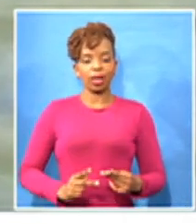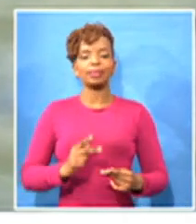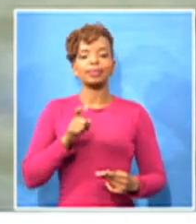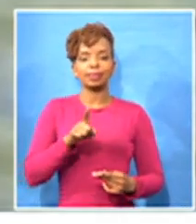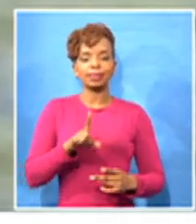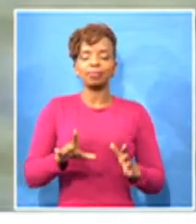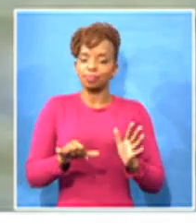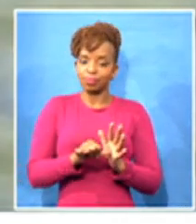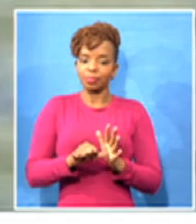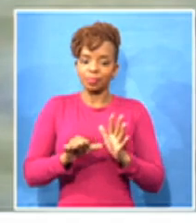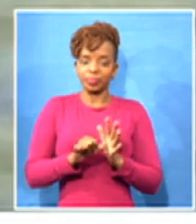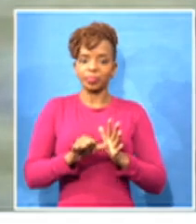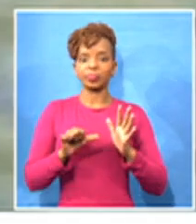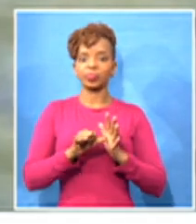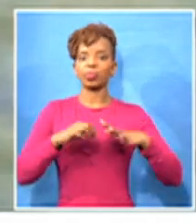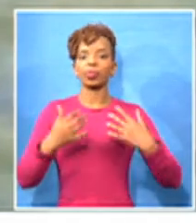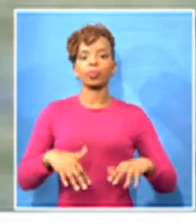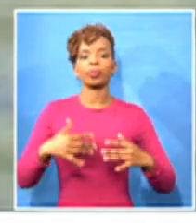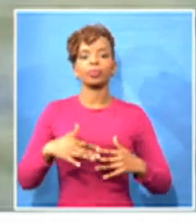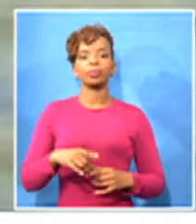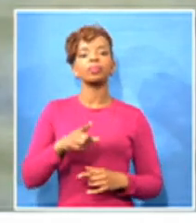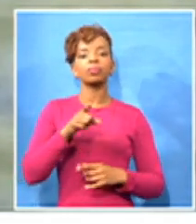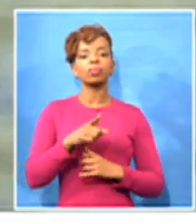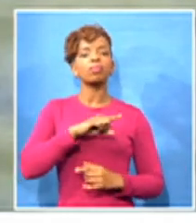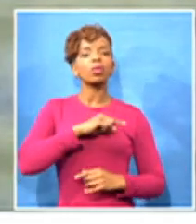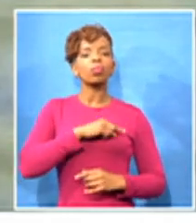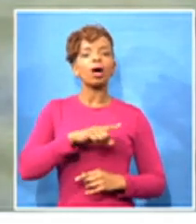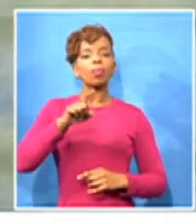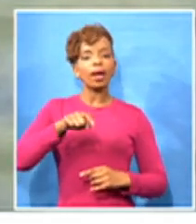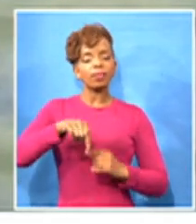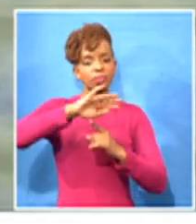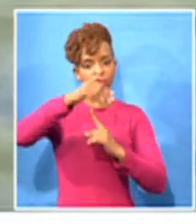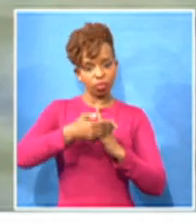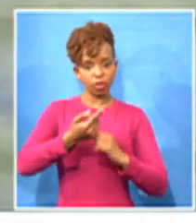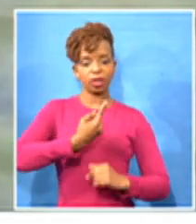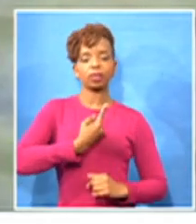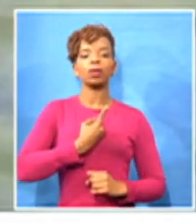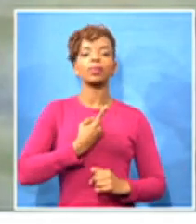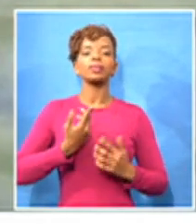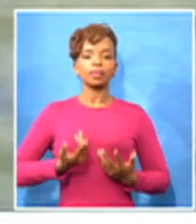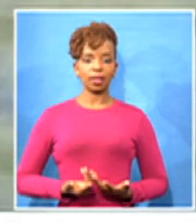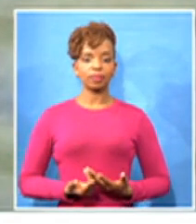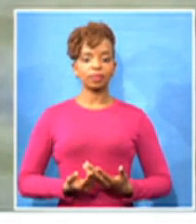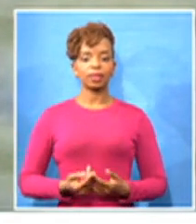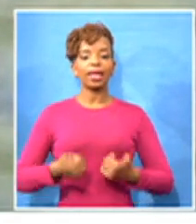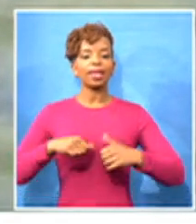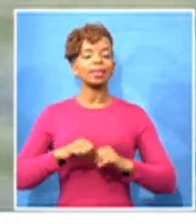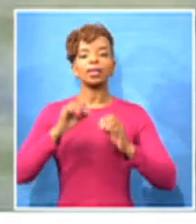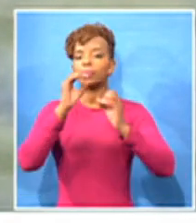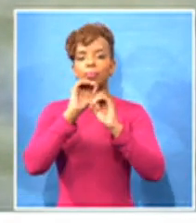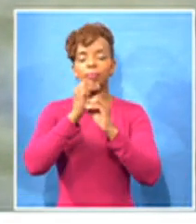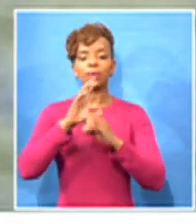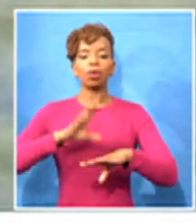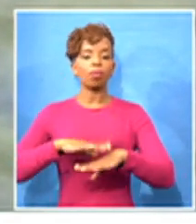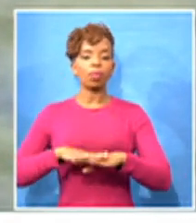the most impactful tool we have to protect ourselves as a species, and can be no more significant